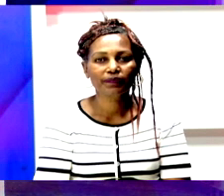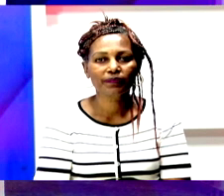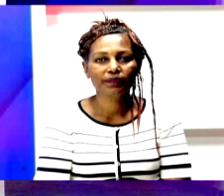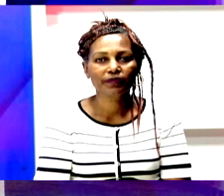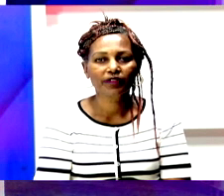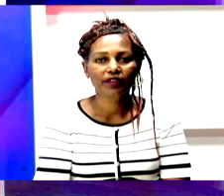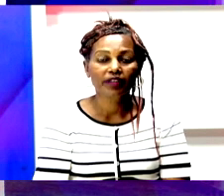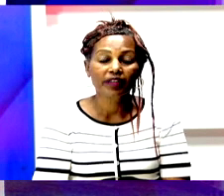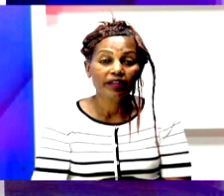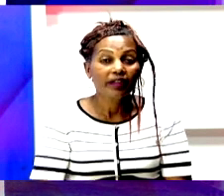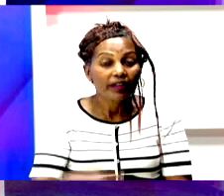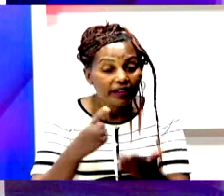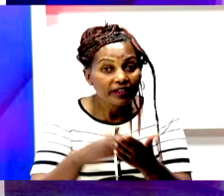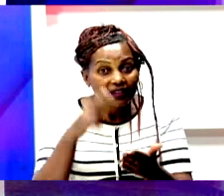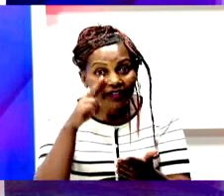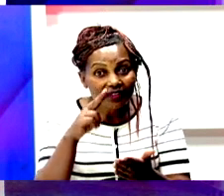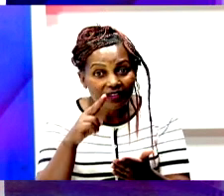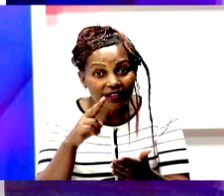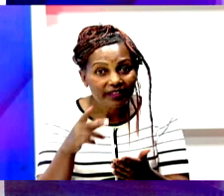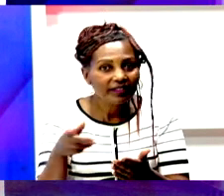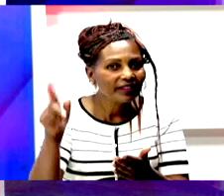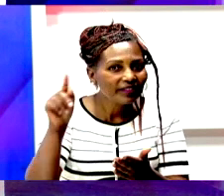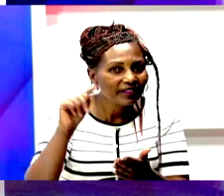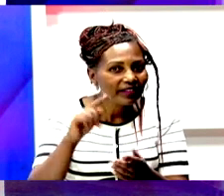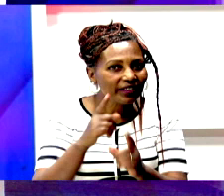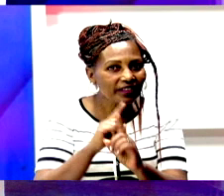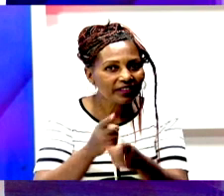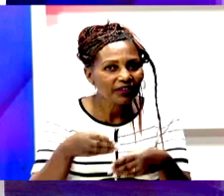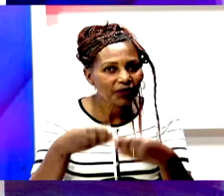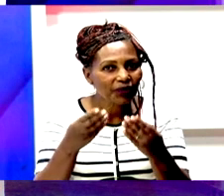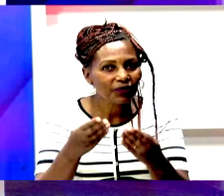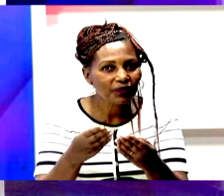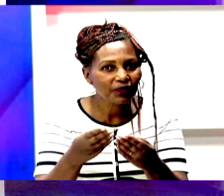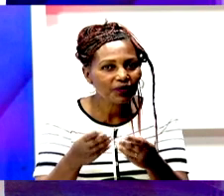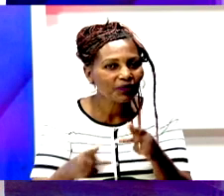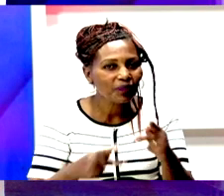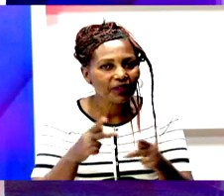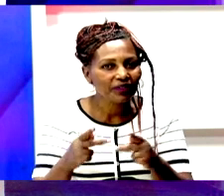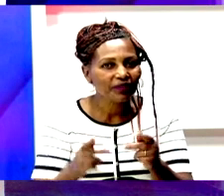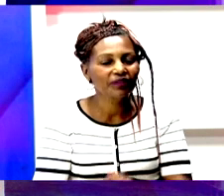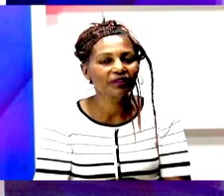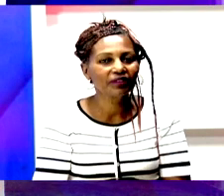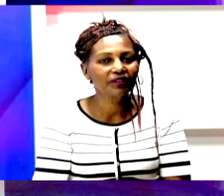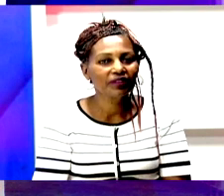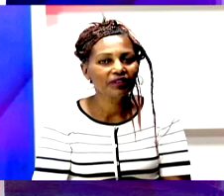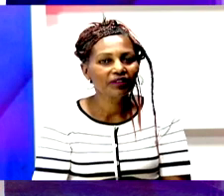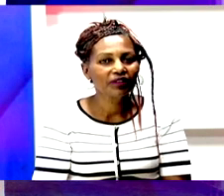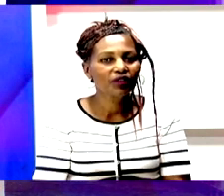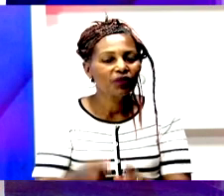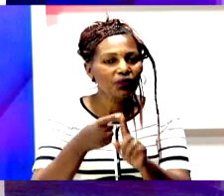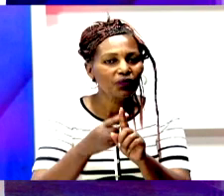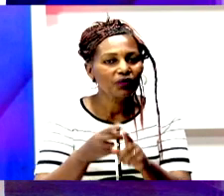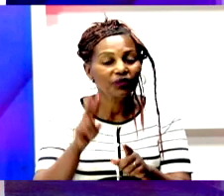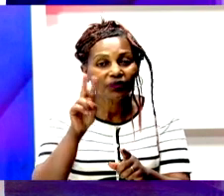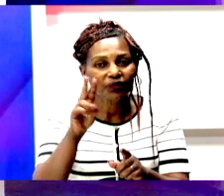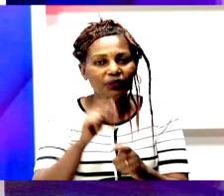Let's see the answers to your passive sentences for the two.